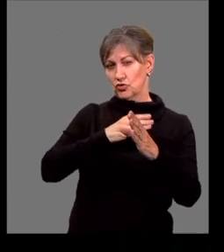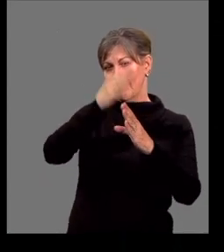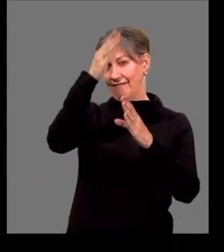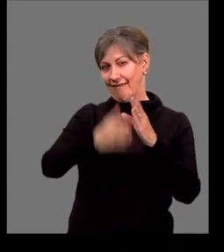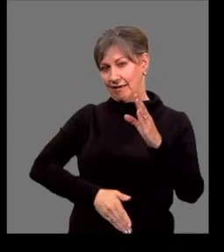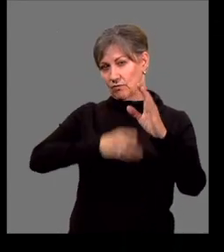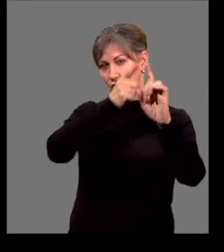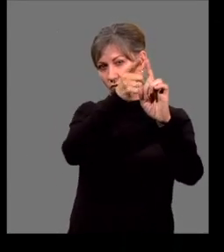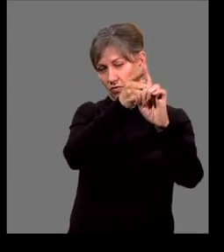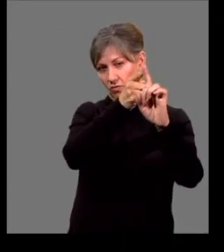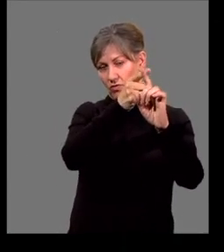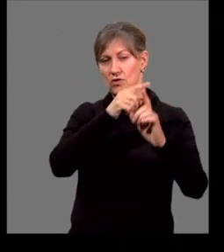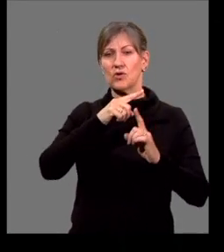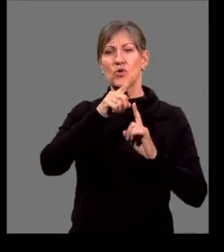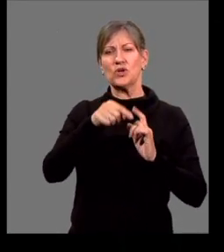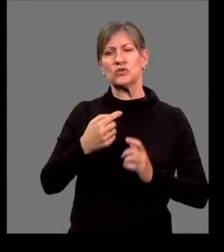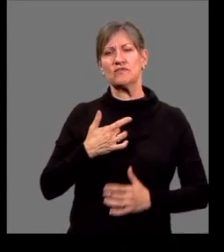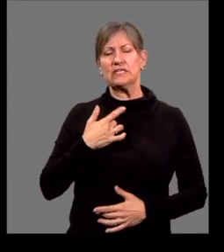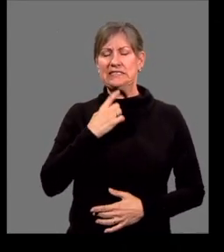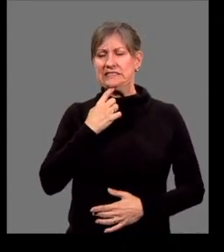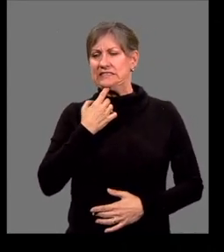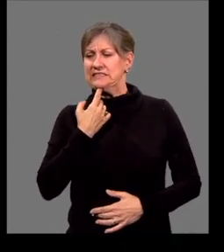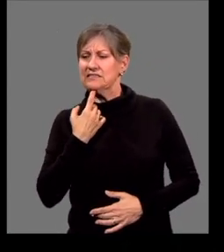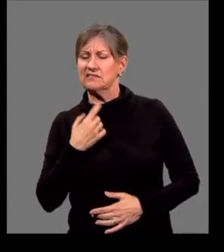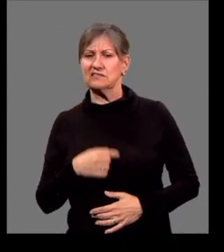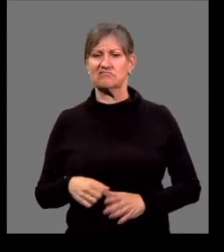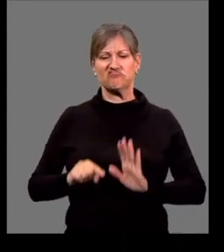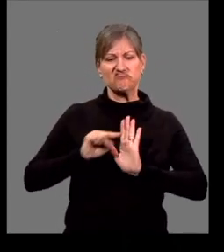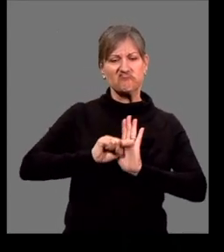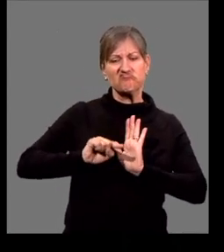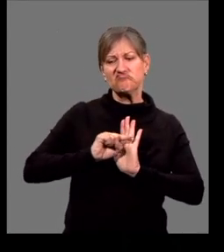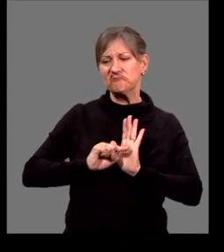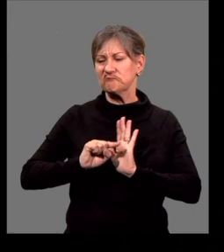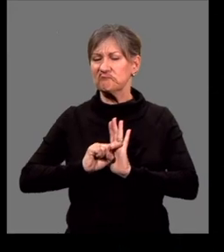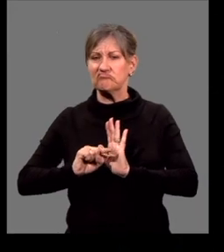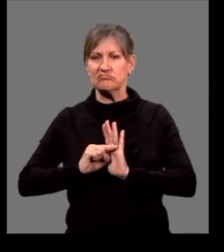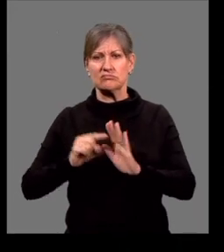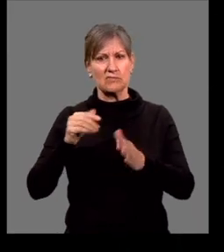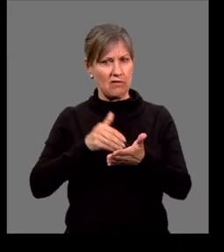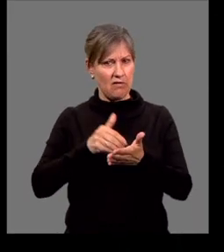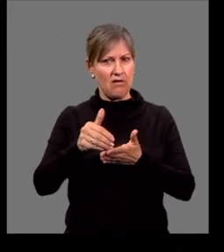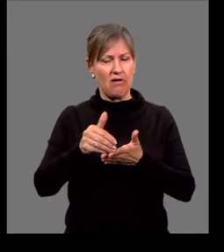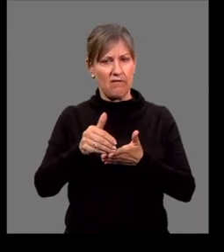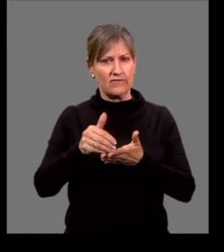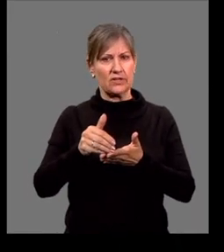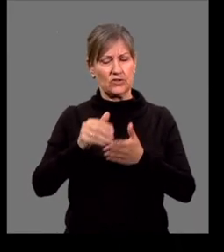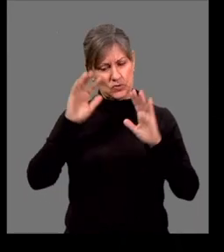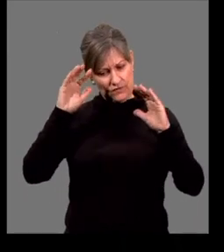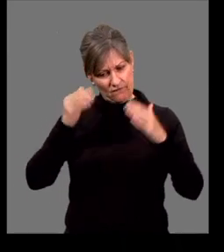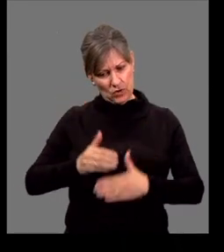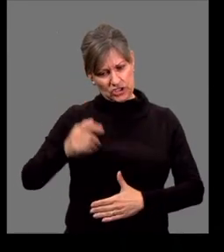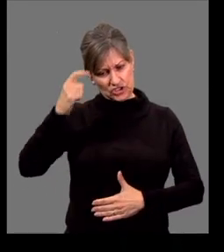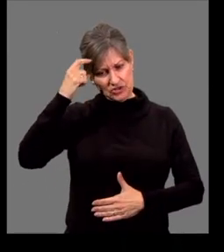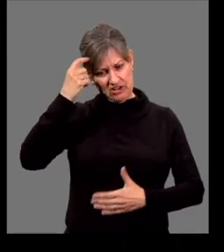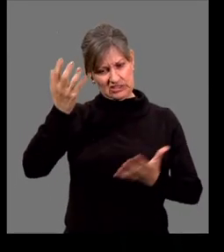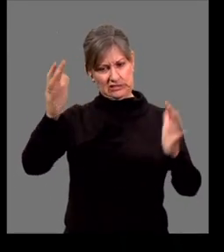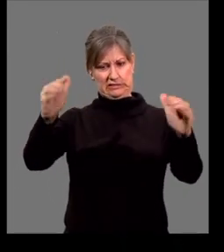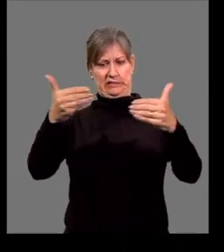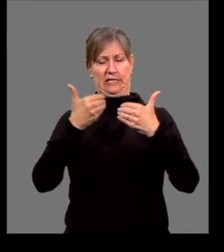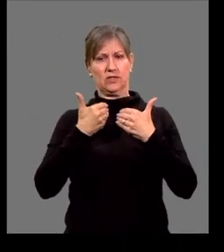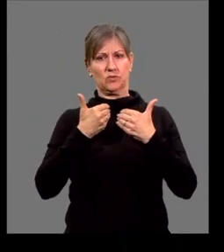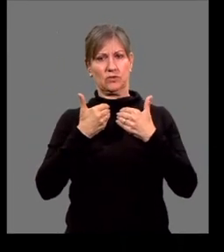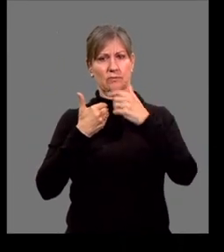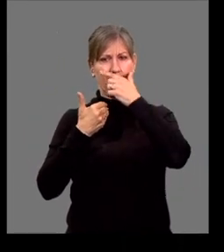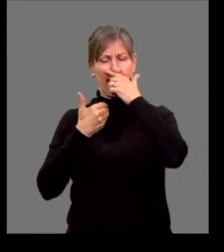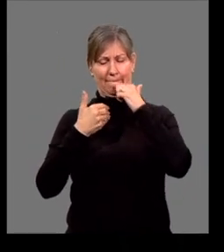goal. When you're disappointed and feel negative emotions, many times you focus your thoughts inward